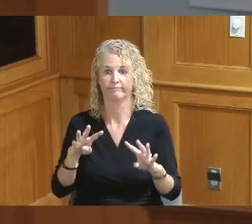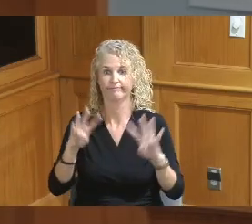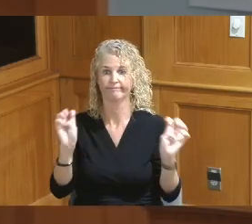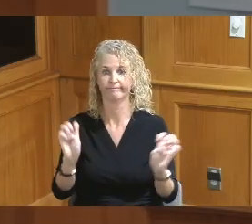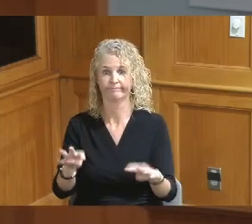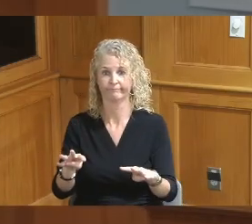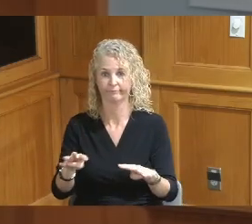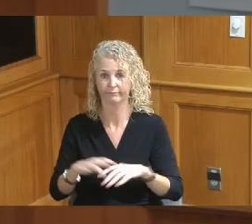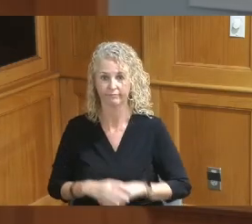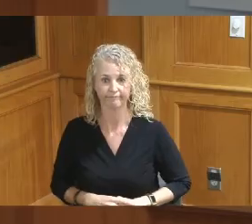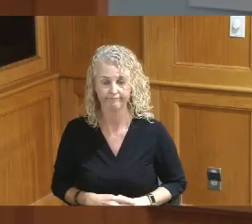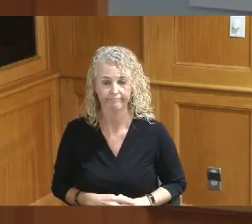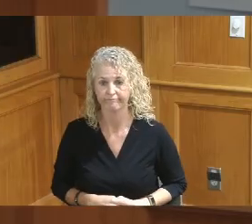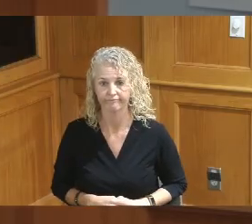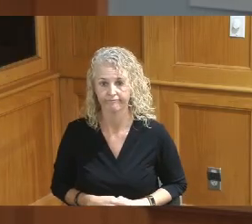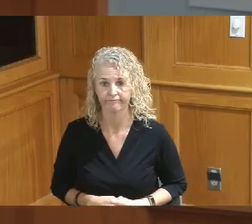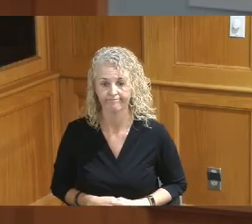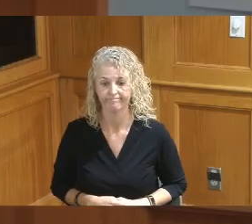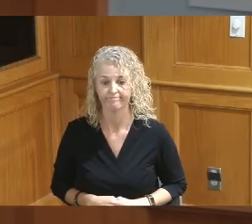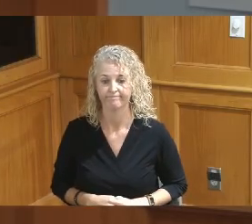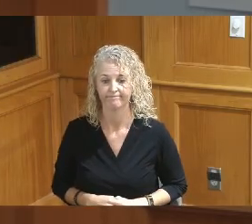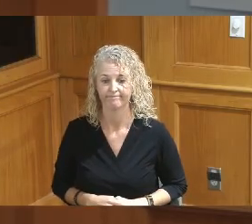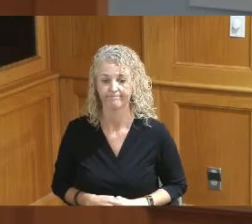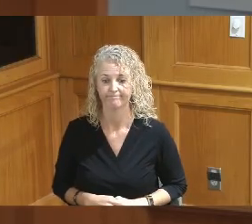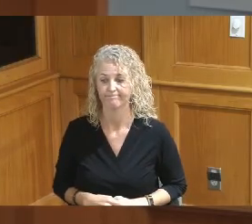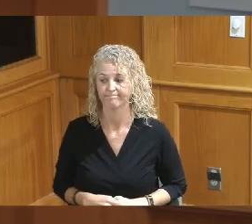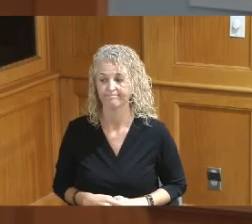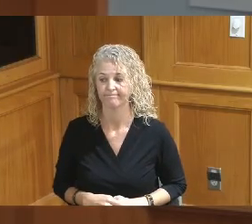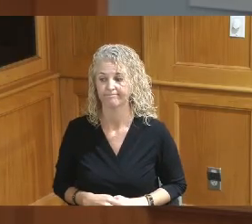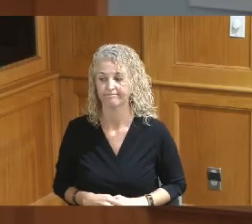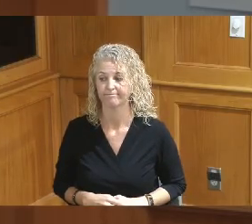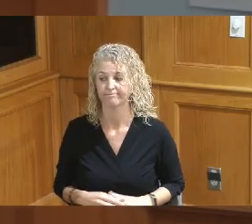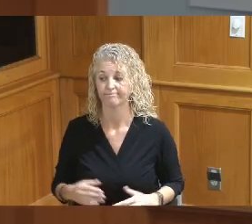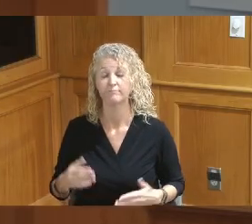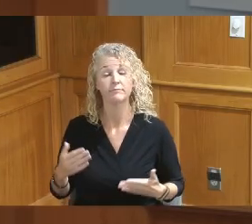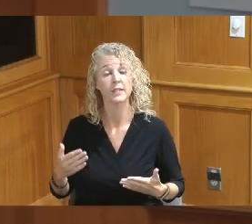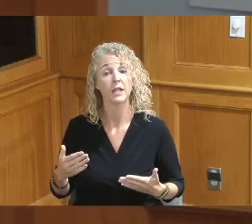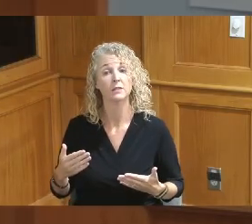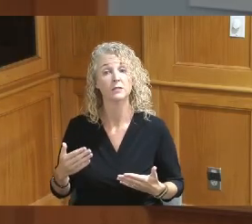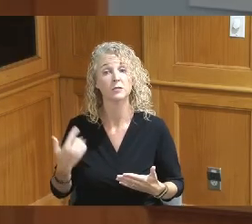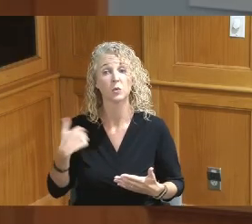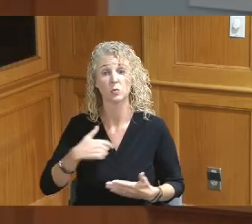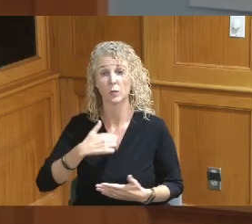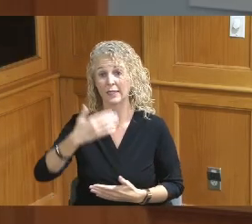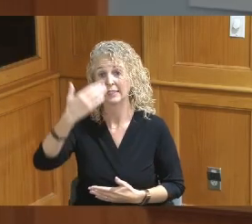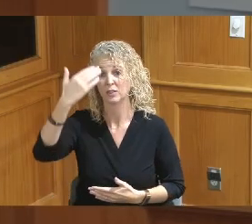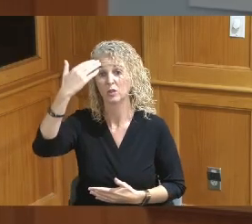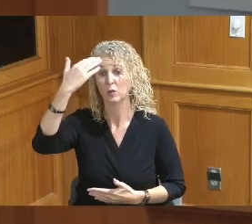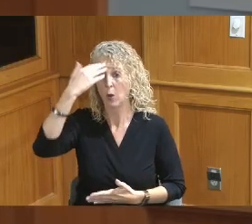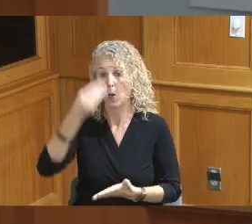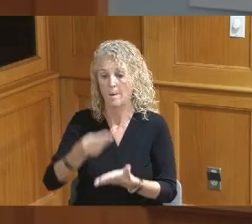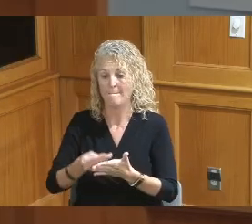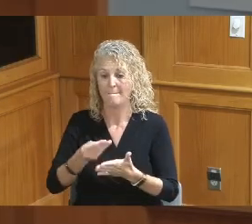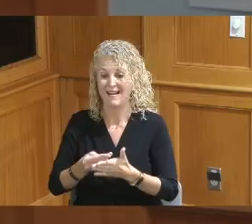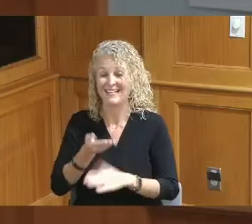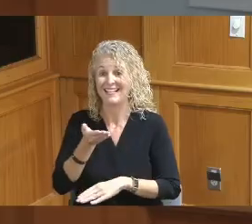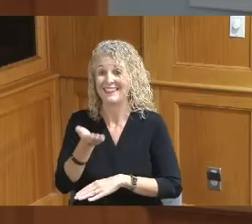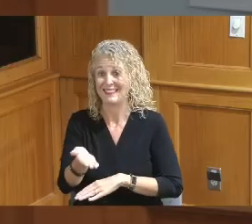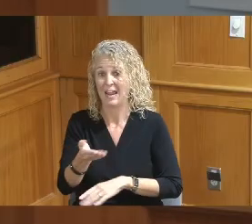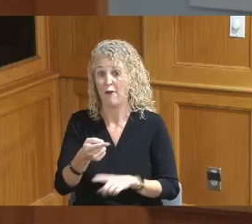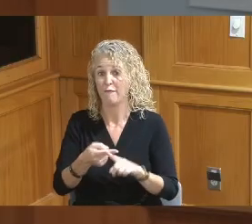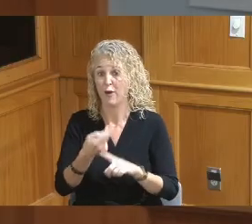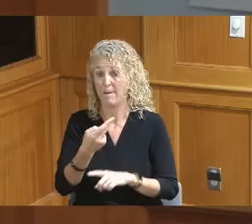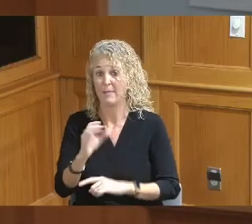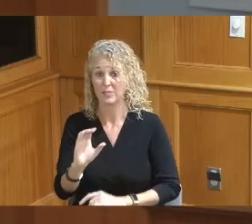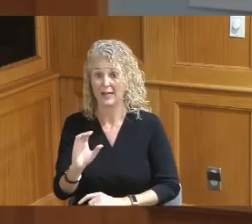It is something that is in the public domain that there is $1 million set aside for this, and so I think